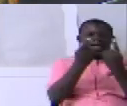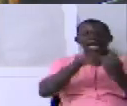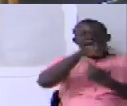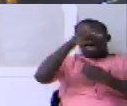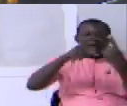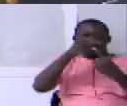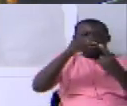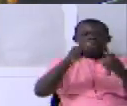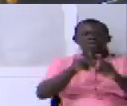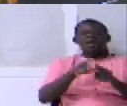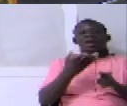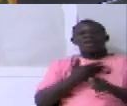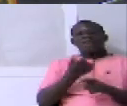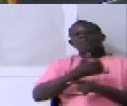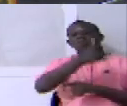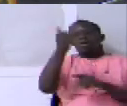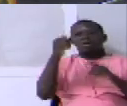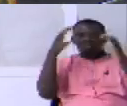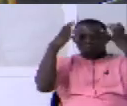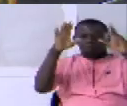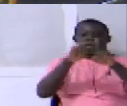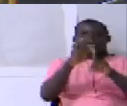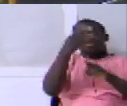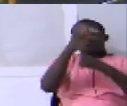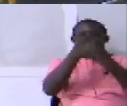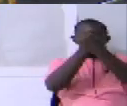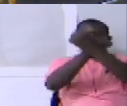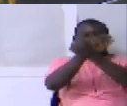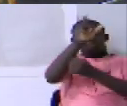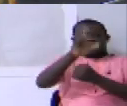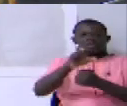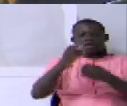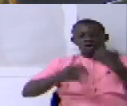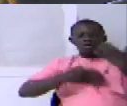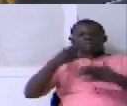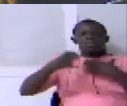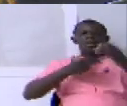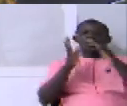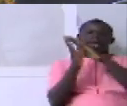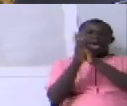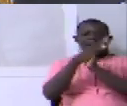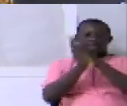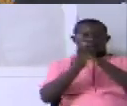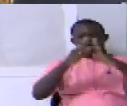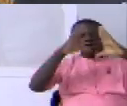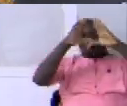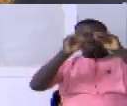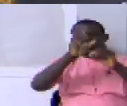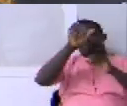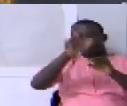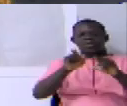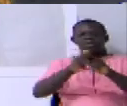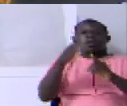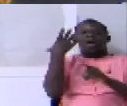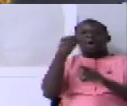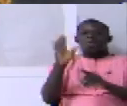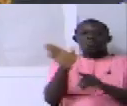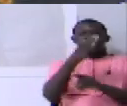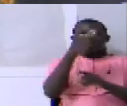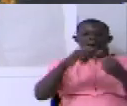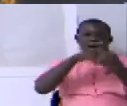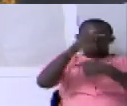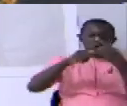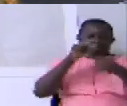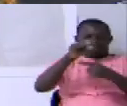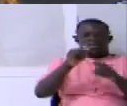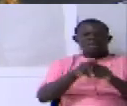is cases where prisoners have complaints against officials. How do they go about it, and how do you